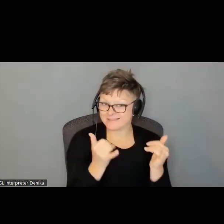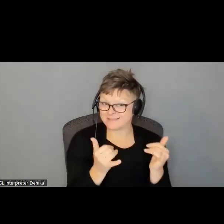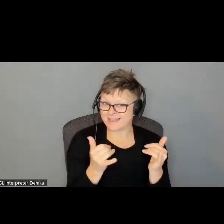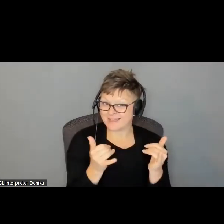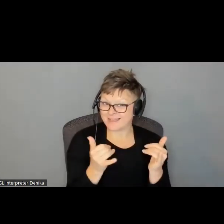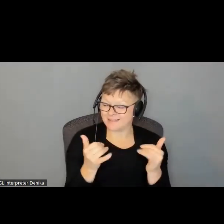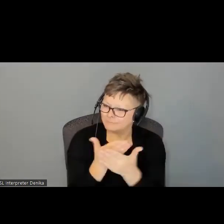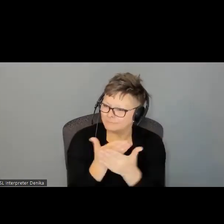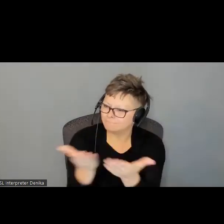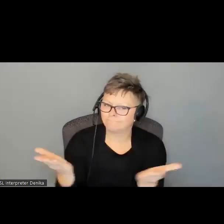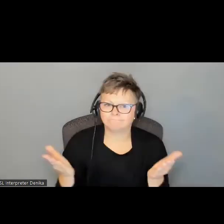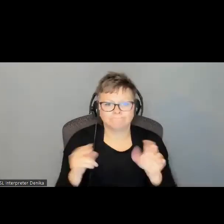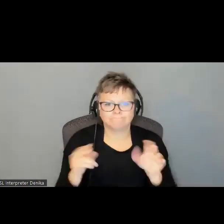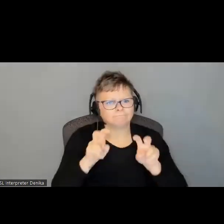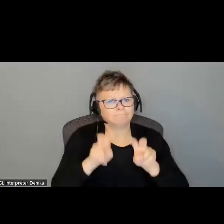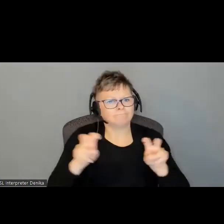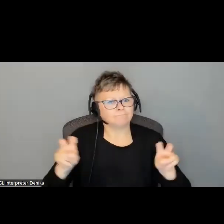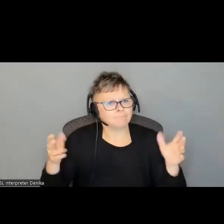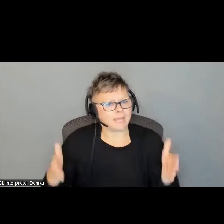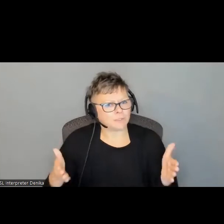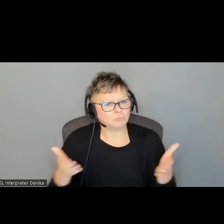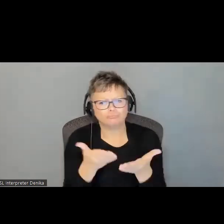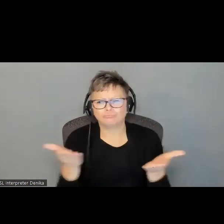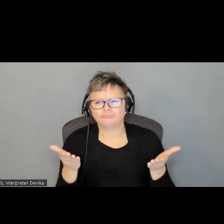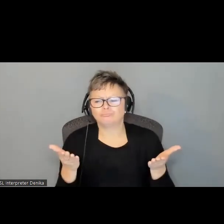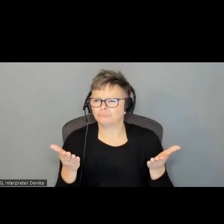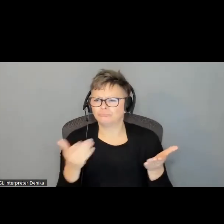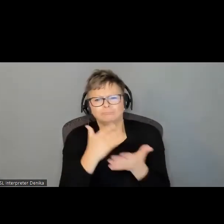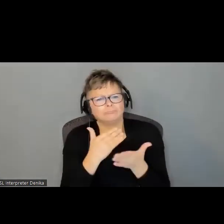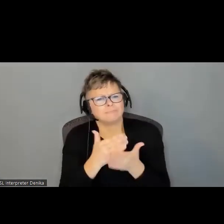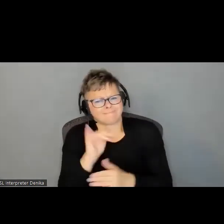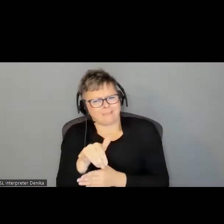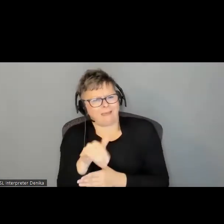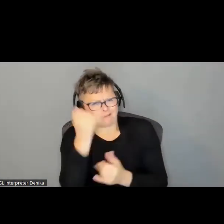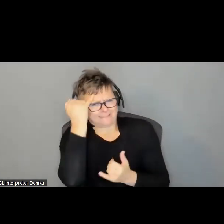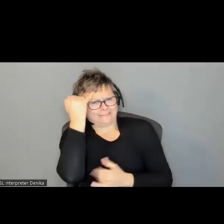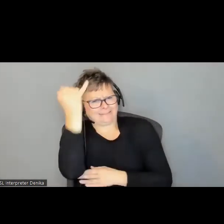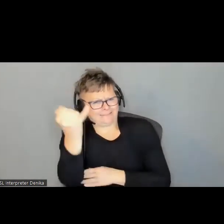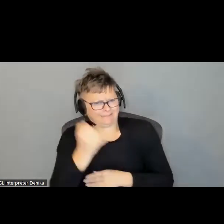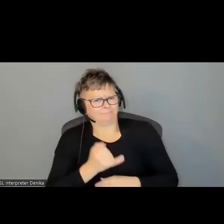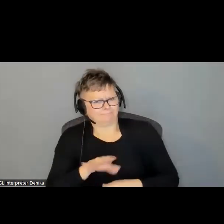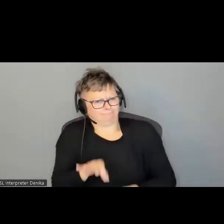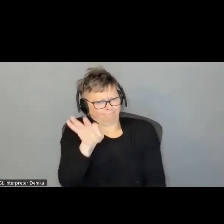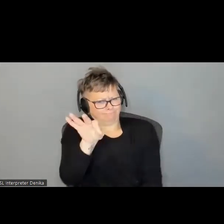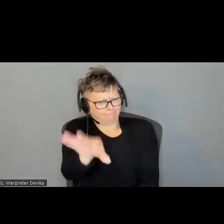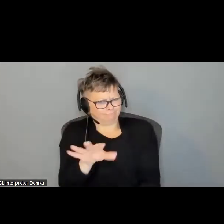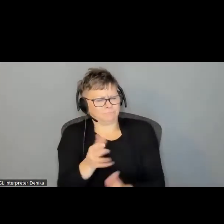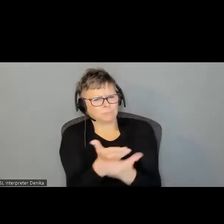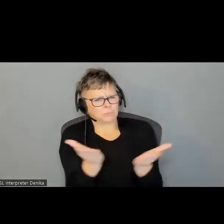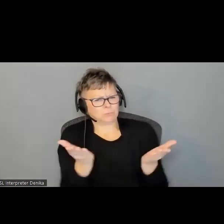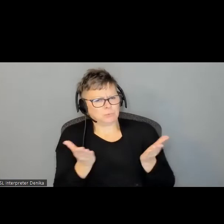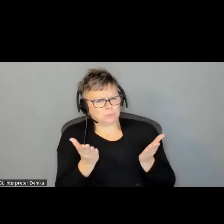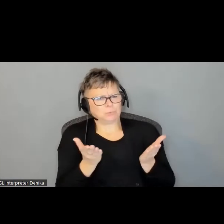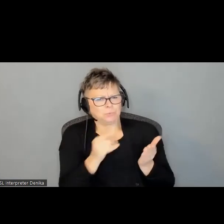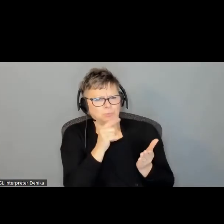discussion around some of these themes. I'm going to encourage our panelists to